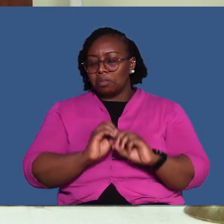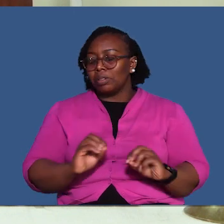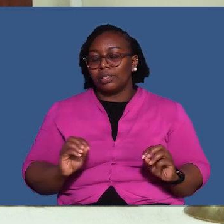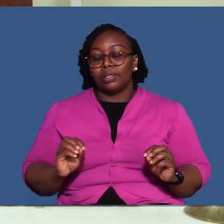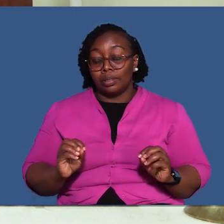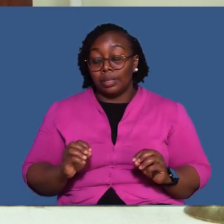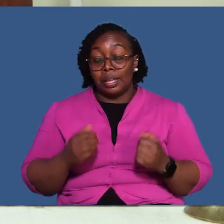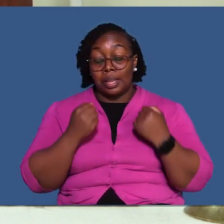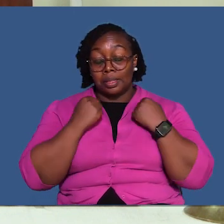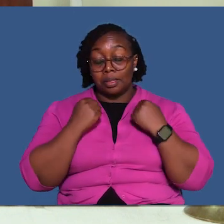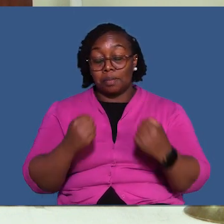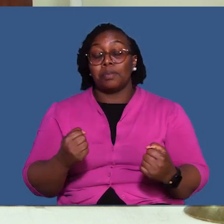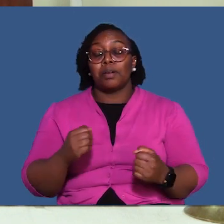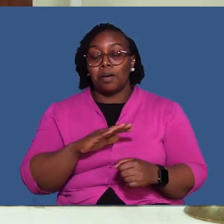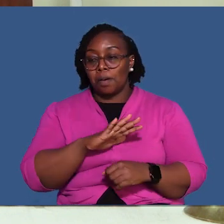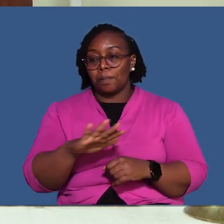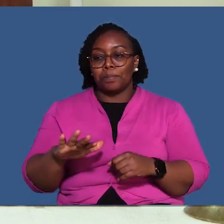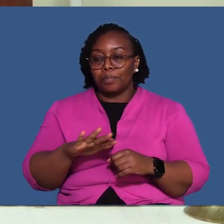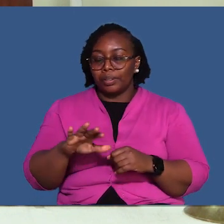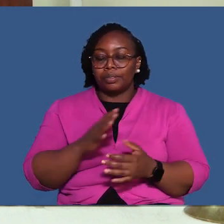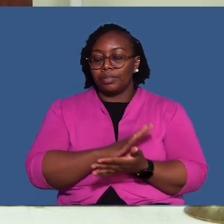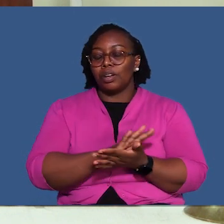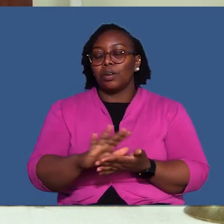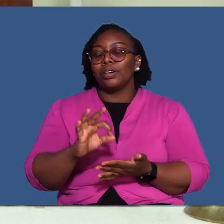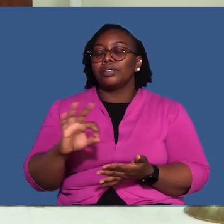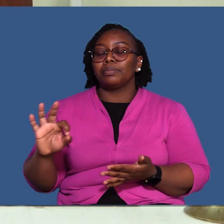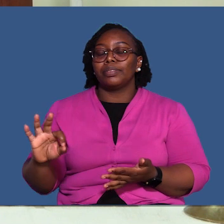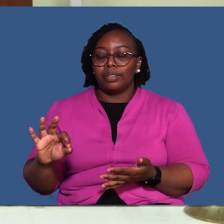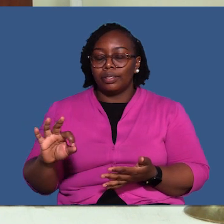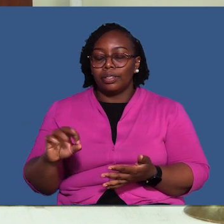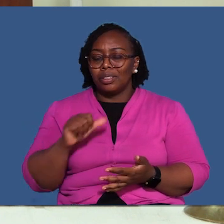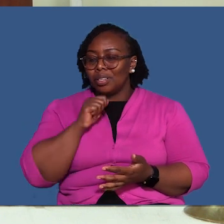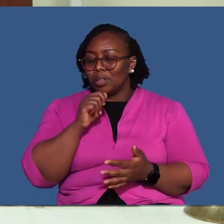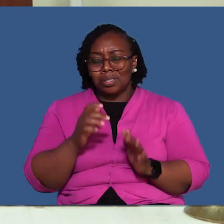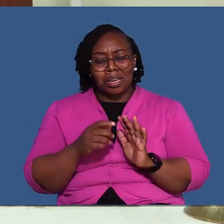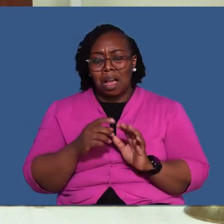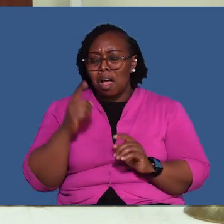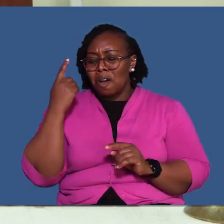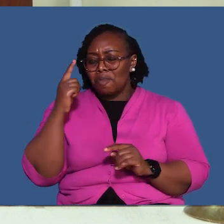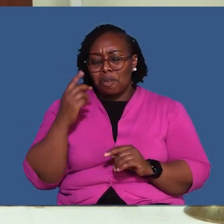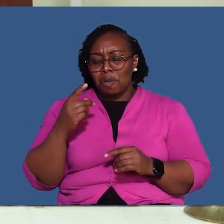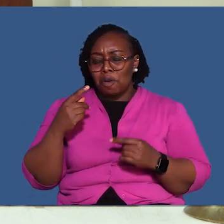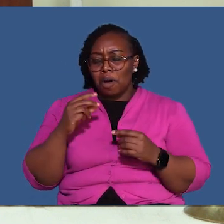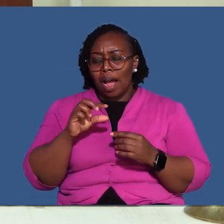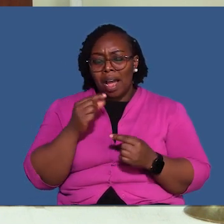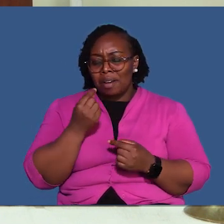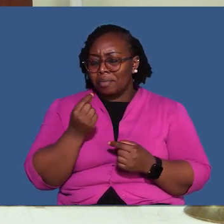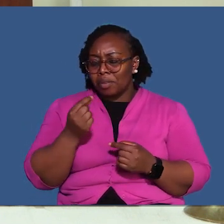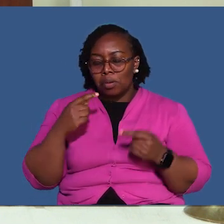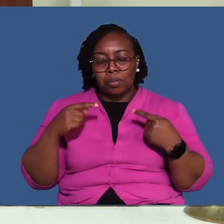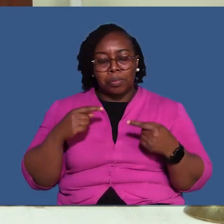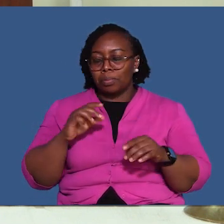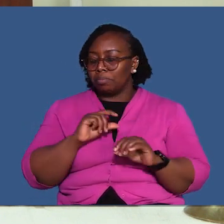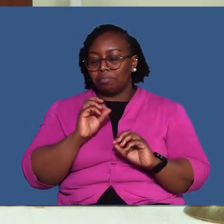and manifestation of the Holy Spirit is not a preserve of a few. He is available to